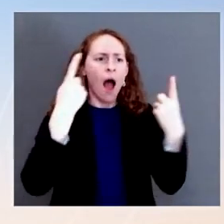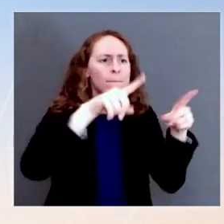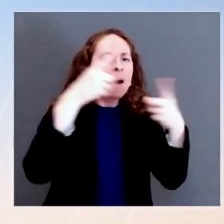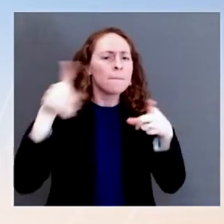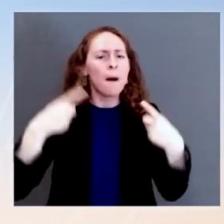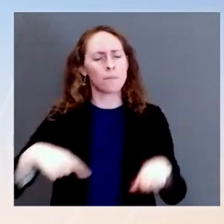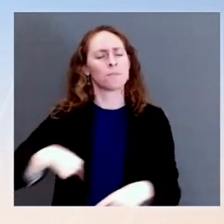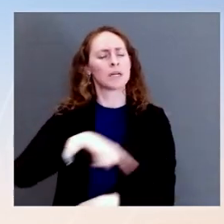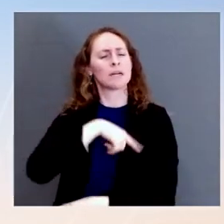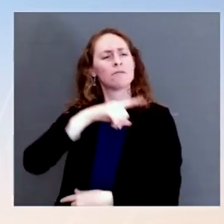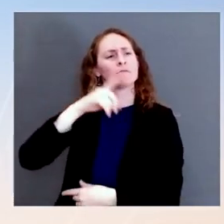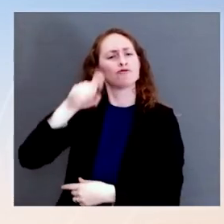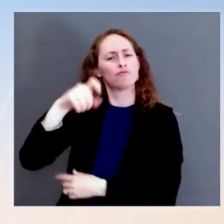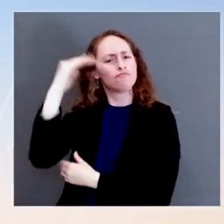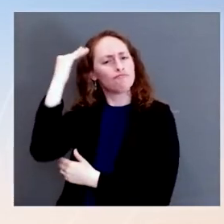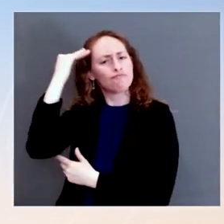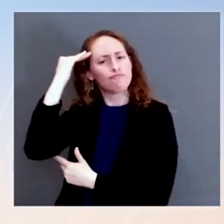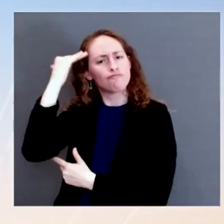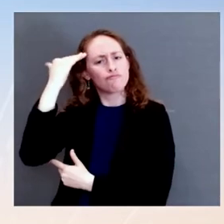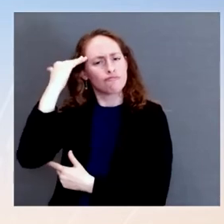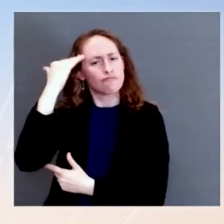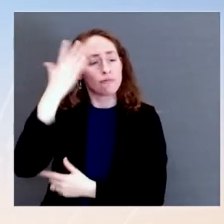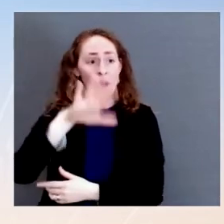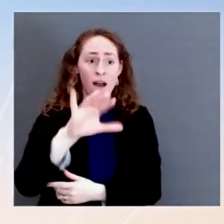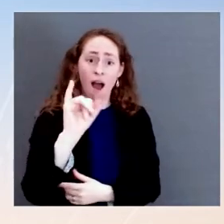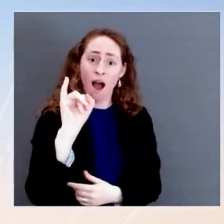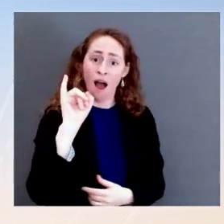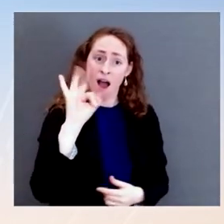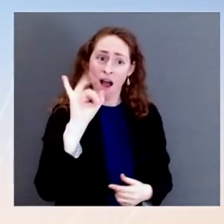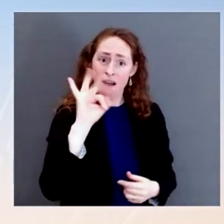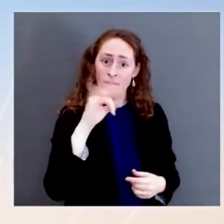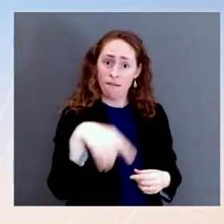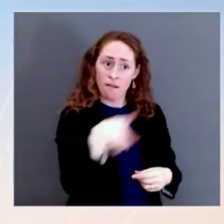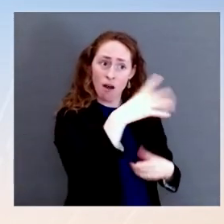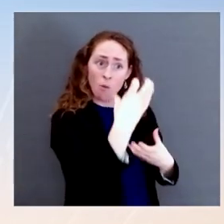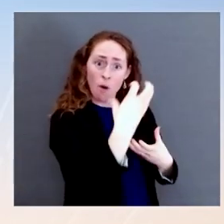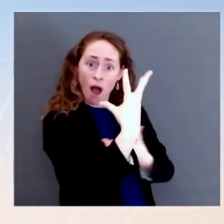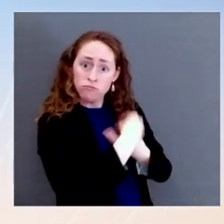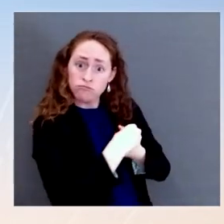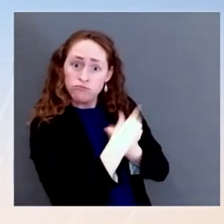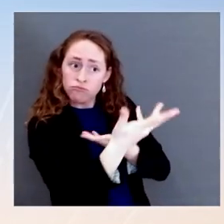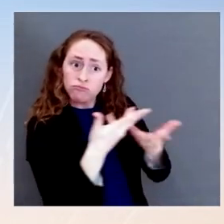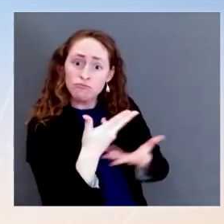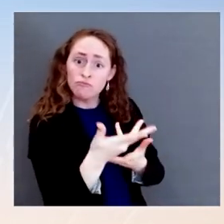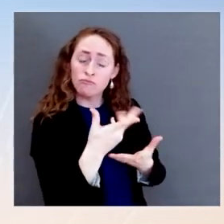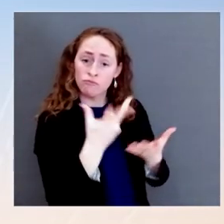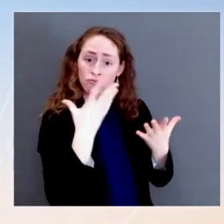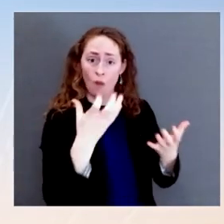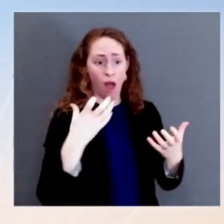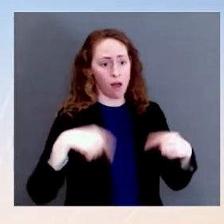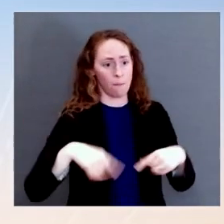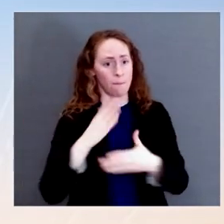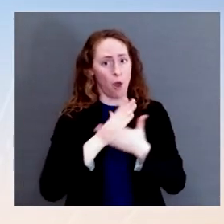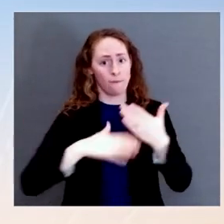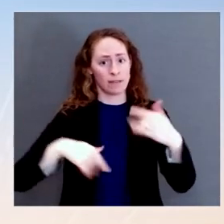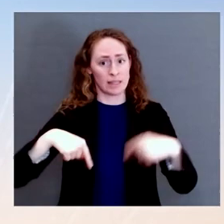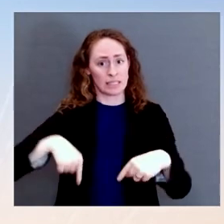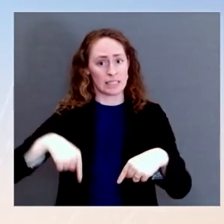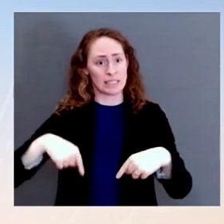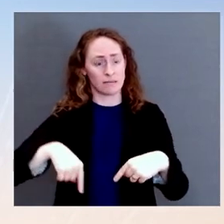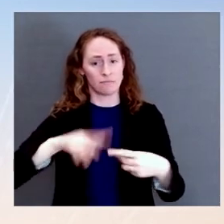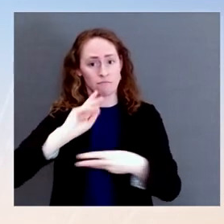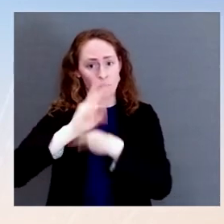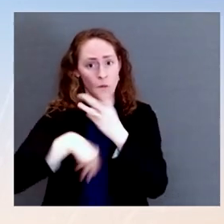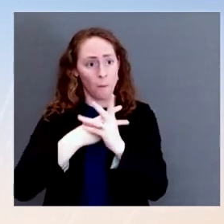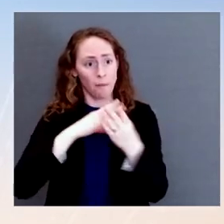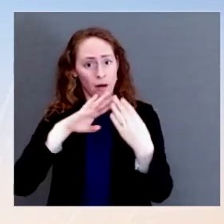in the global community. So I don't have anything to read out on their front. They can certainly speak for themselves. Can Can you walk us through a little bit of the logistics of tomorrow's